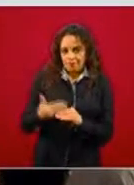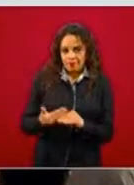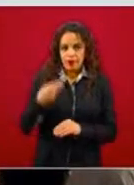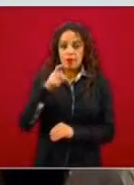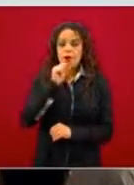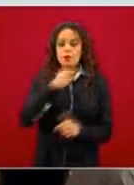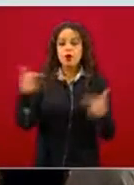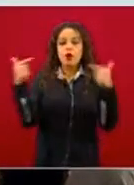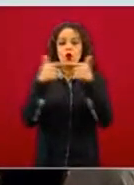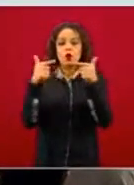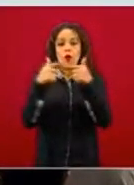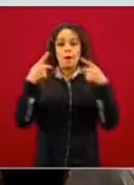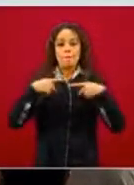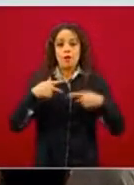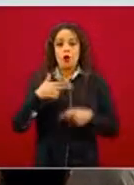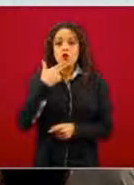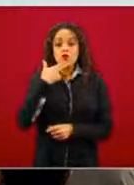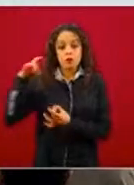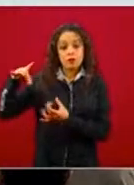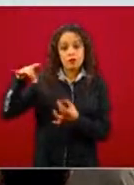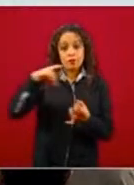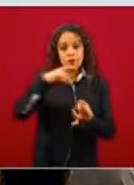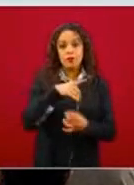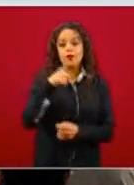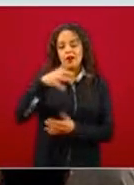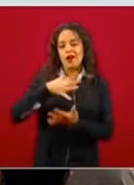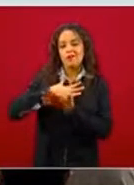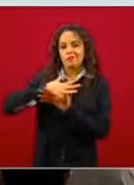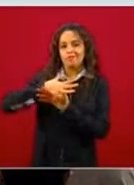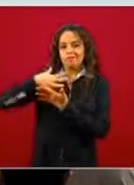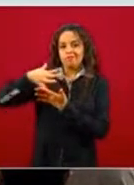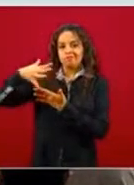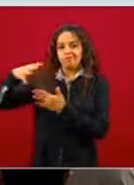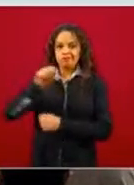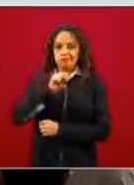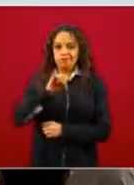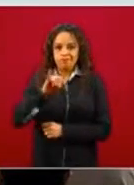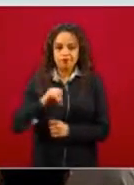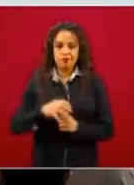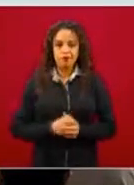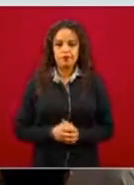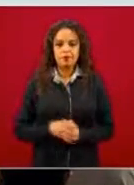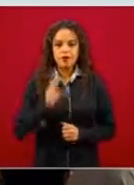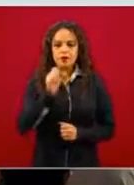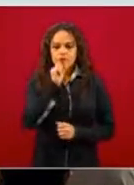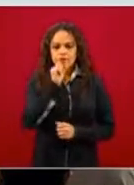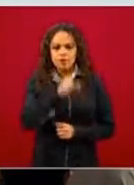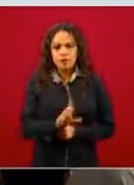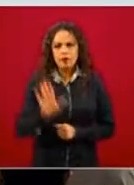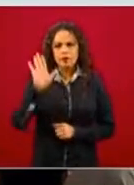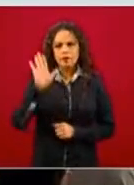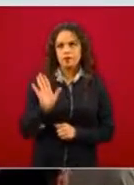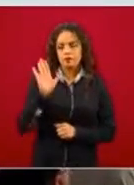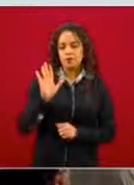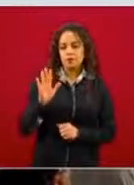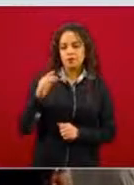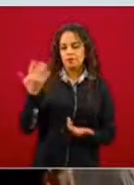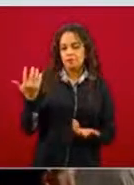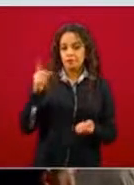increase in the past few days, as well as in Google users that have an increasing tendency.